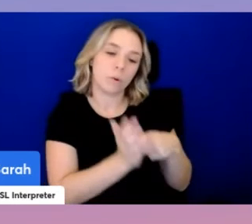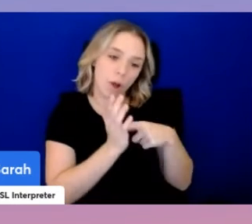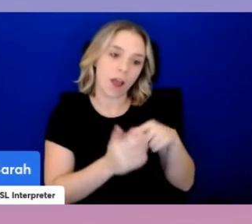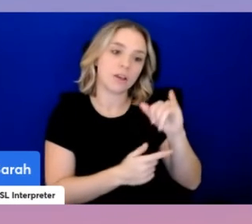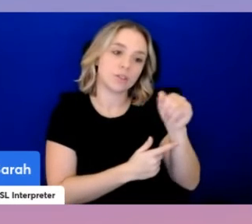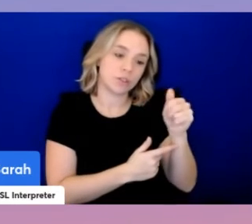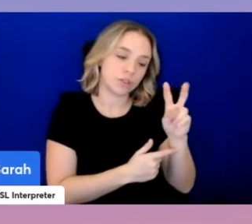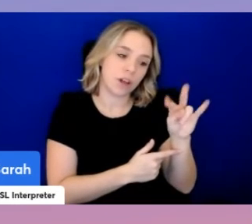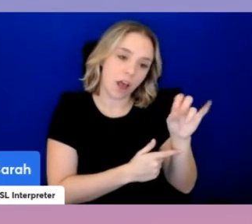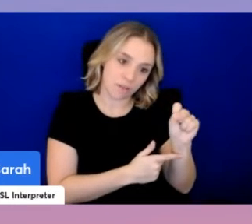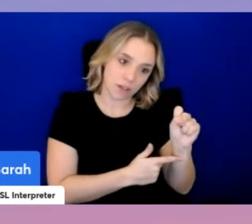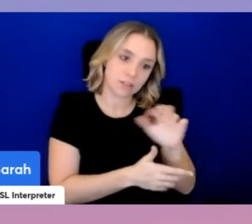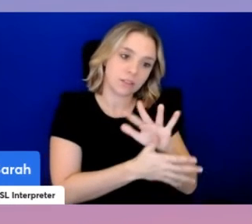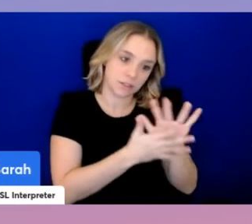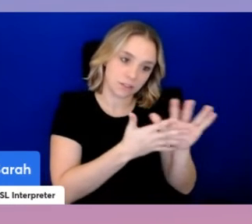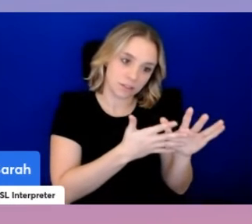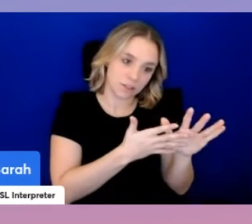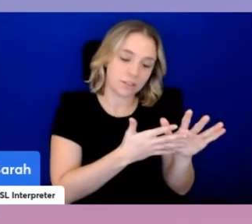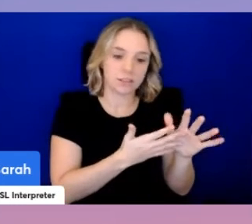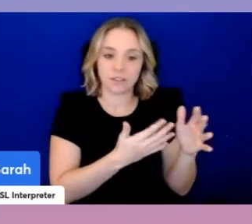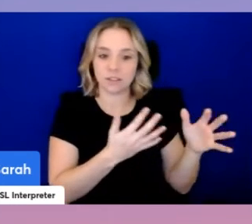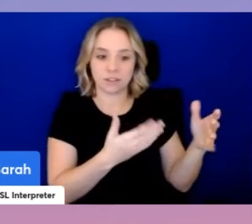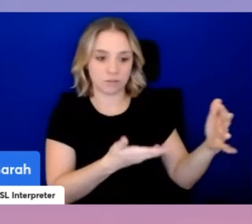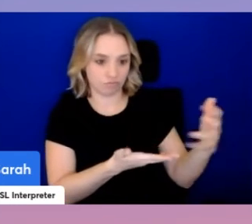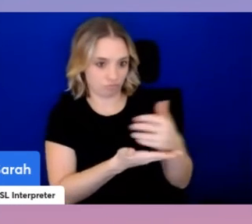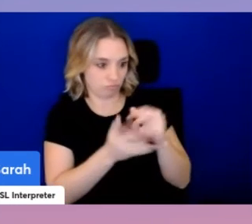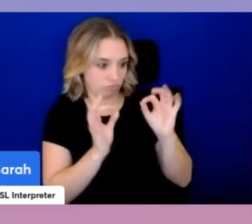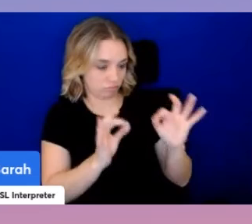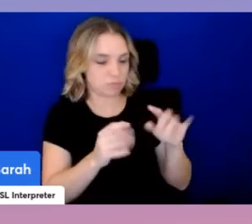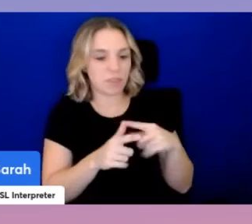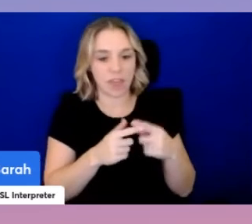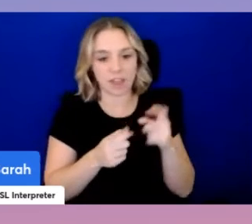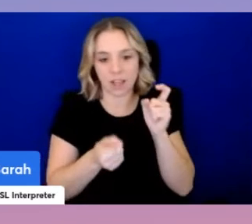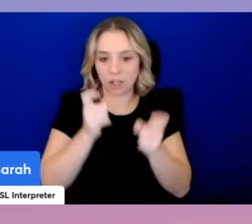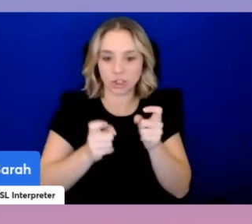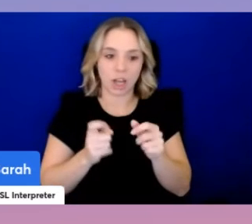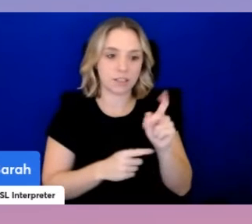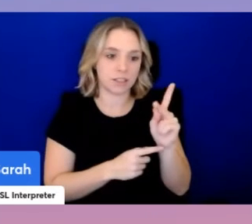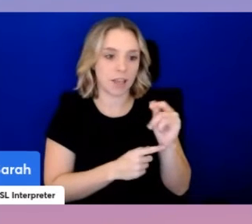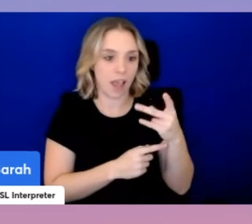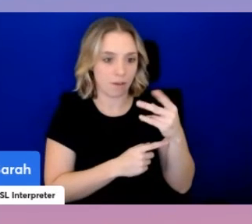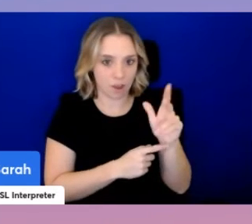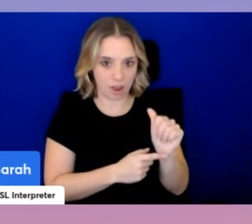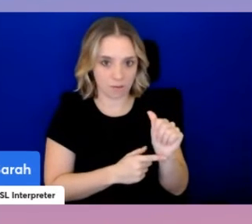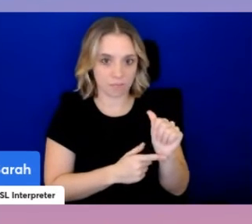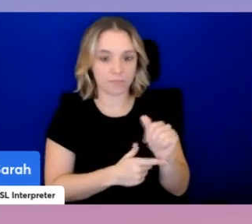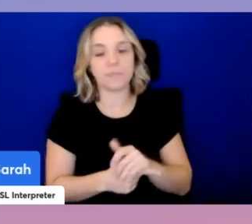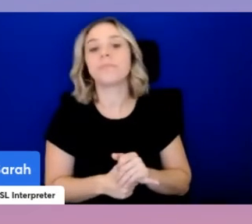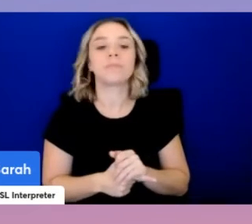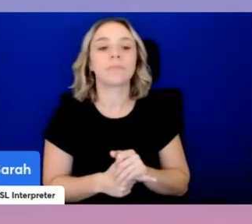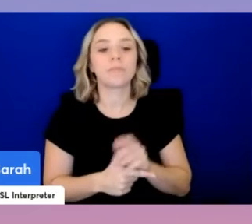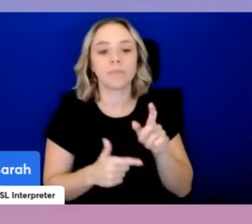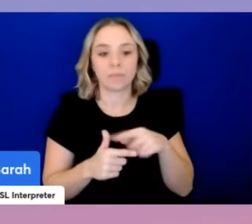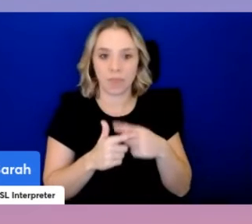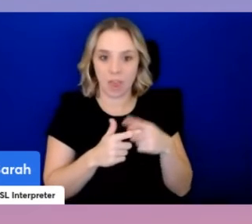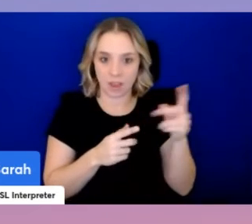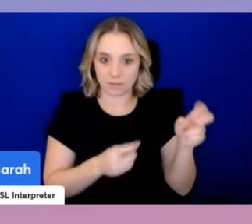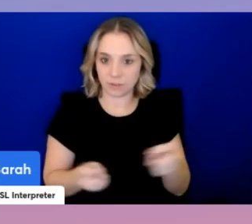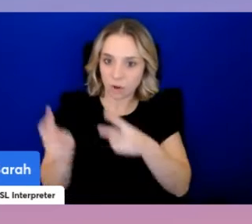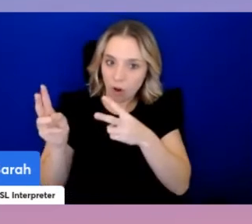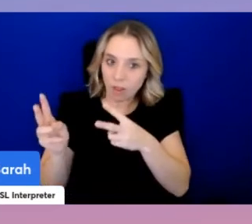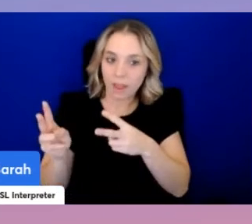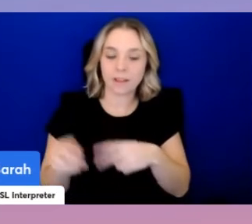I'm creating some groups dedicated just to Kafka. And I'm installing and creating some